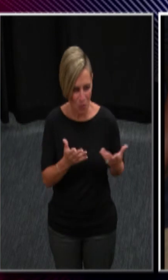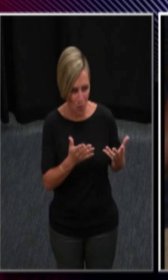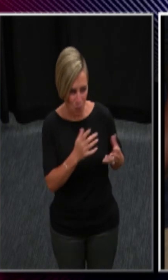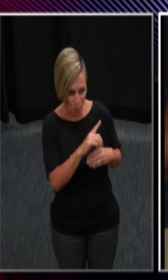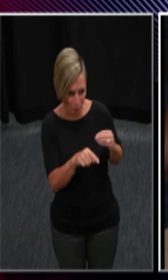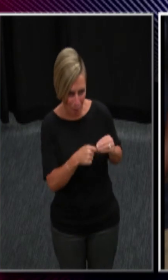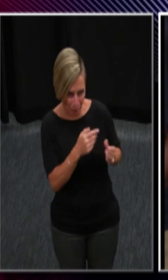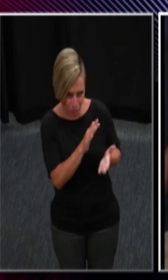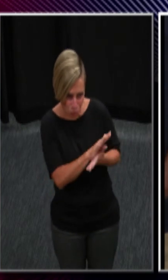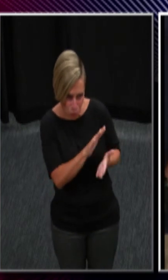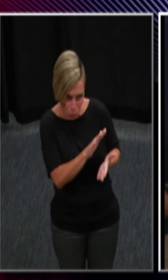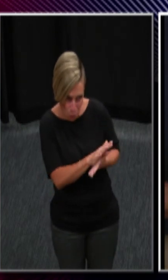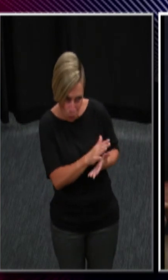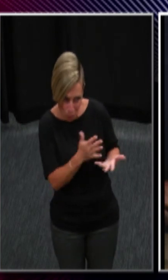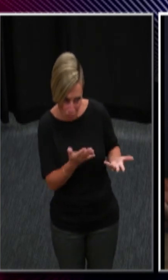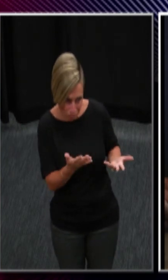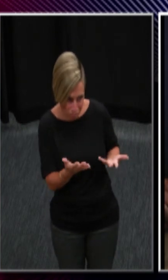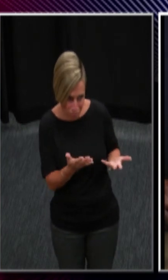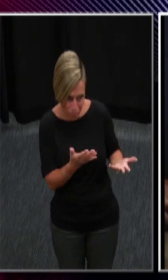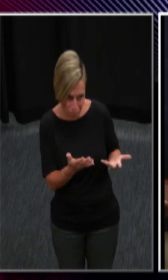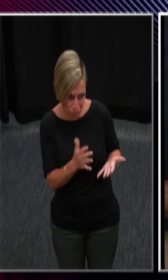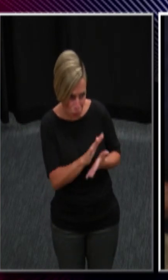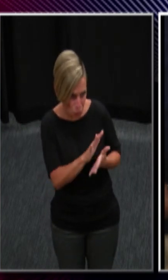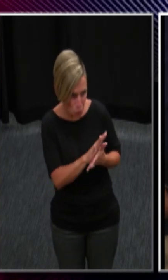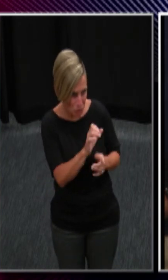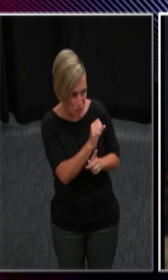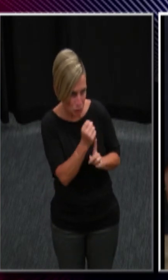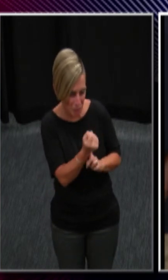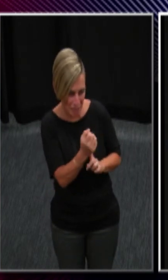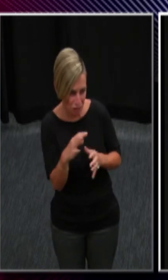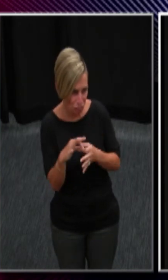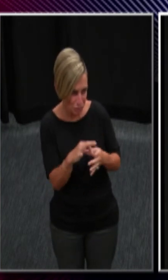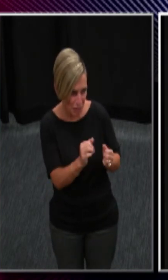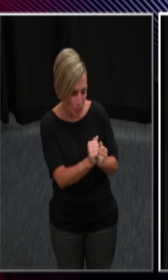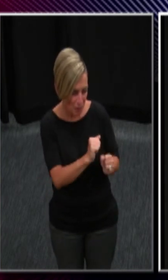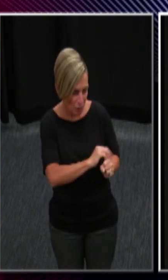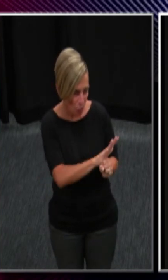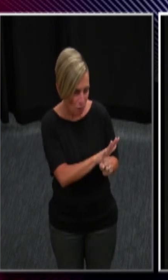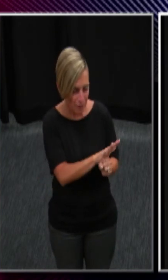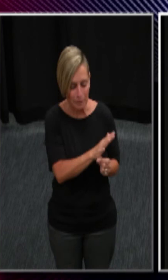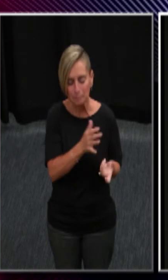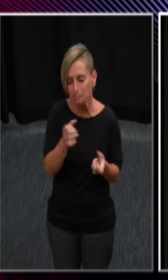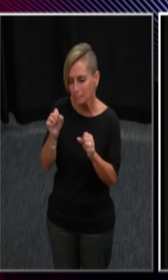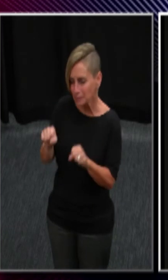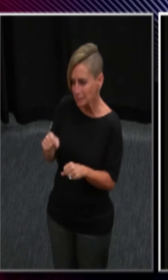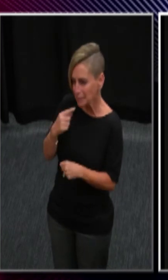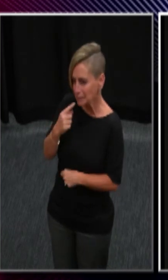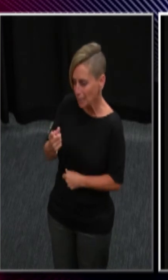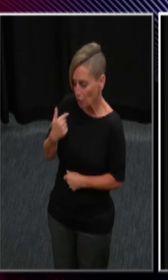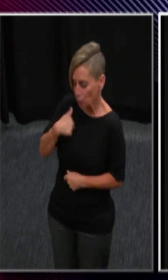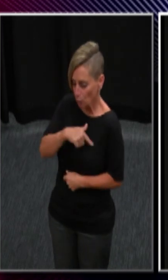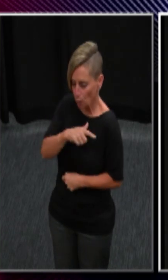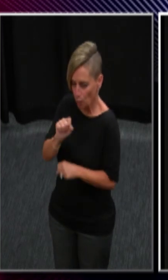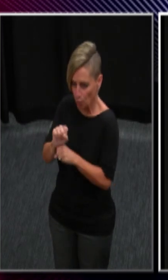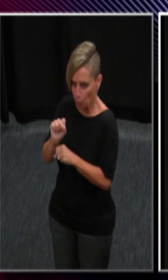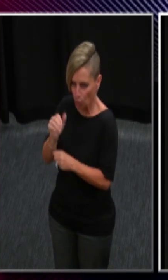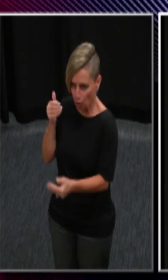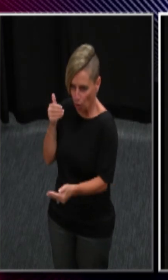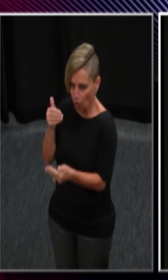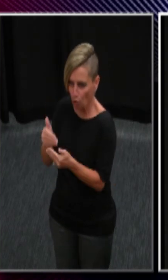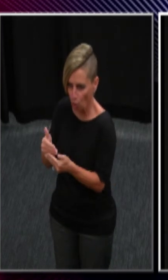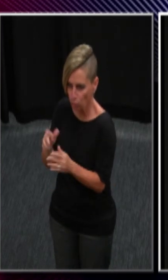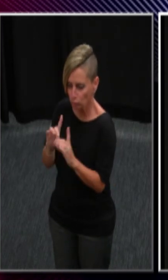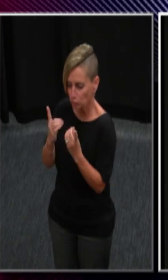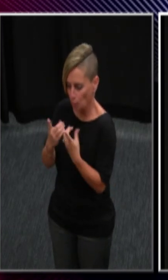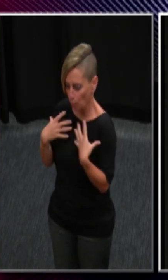us on the school situation as far as COVID? So what I can tell you is we work closely as a Department of Health with the